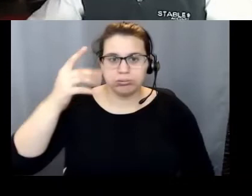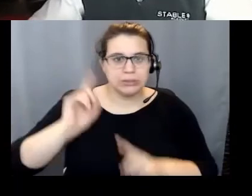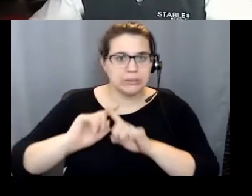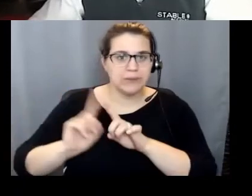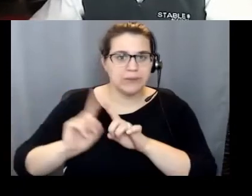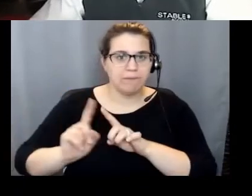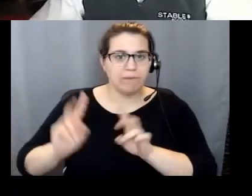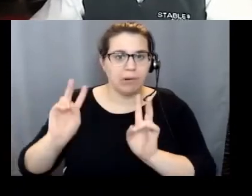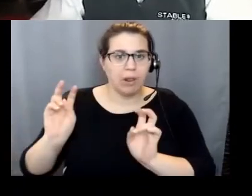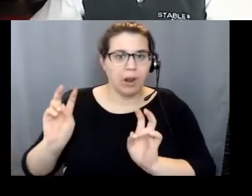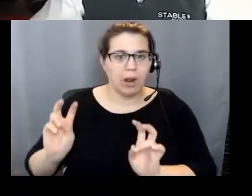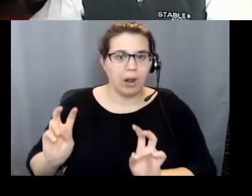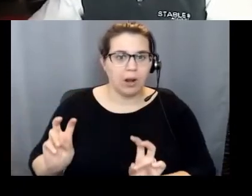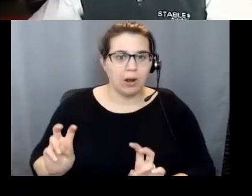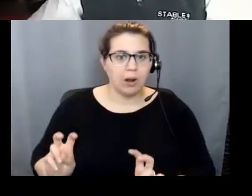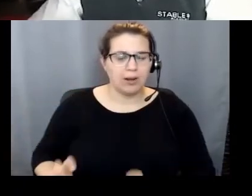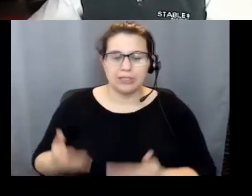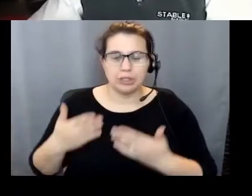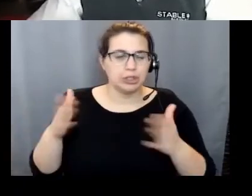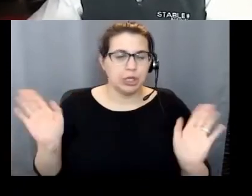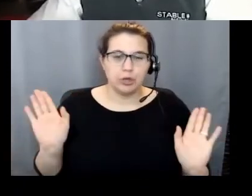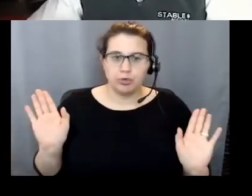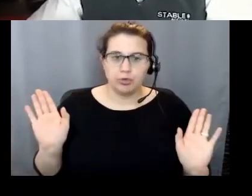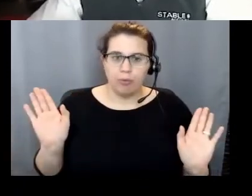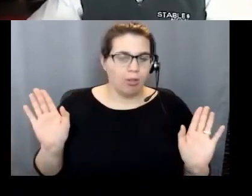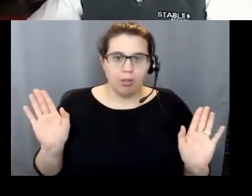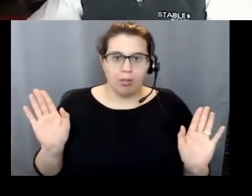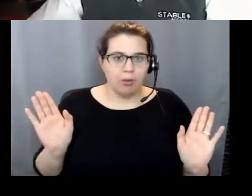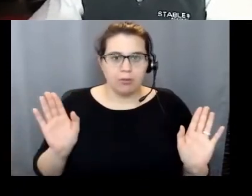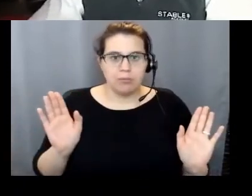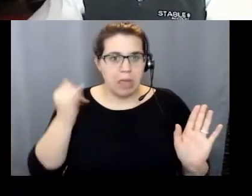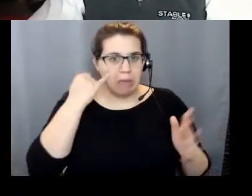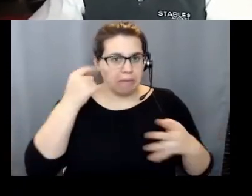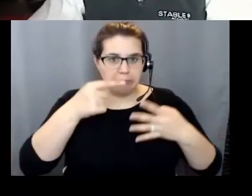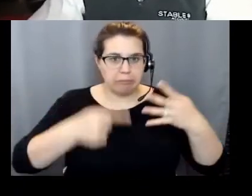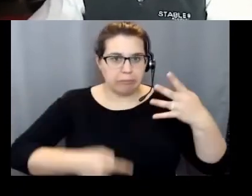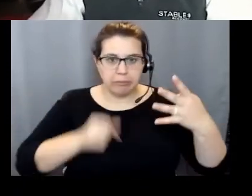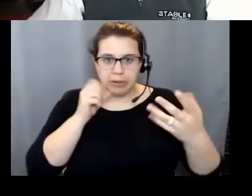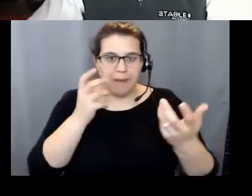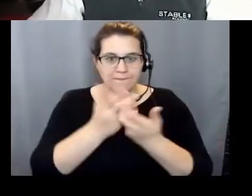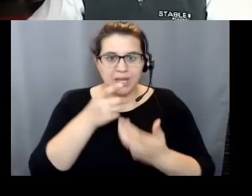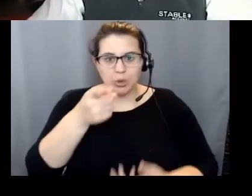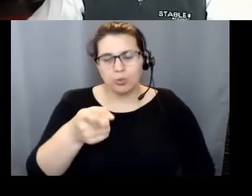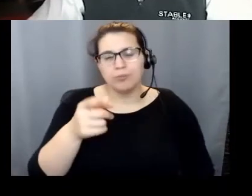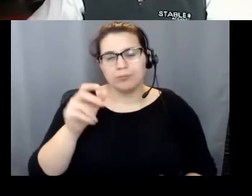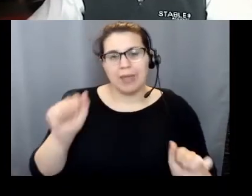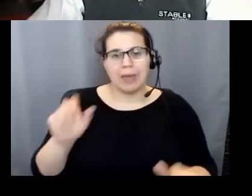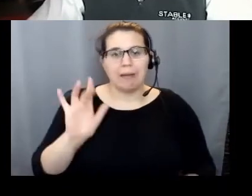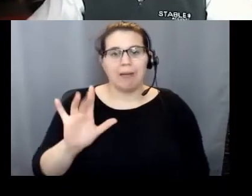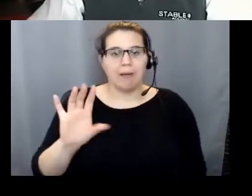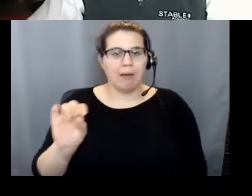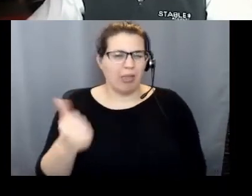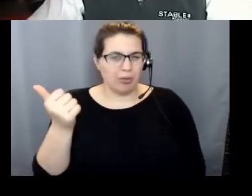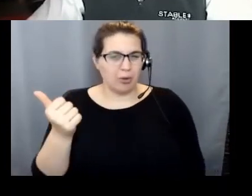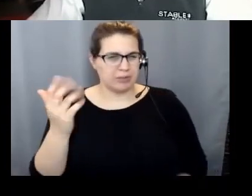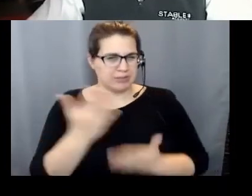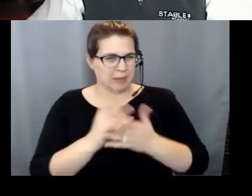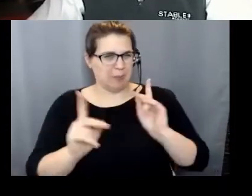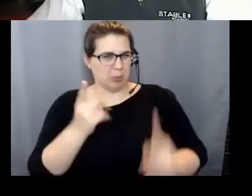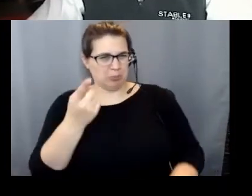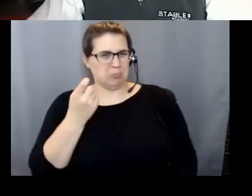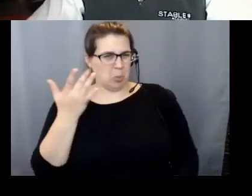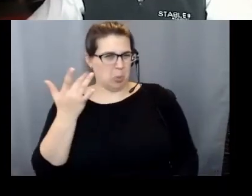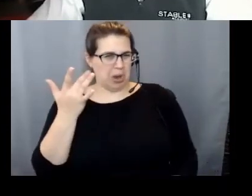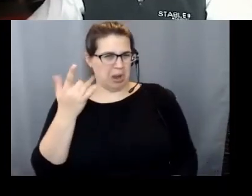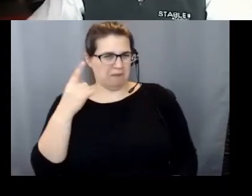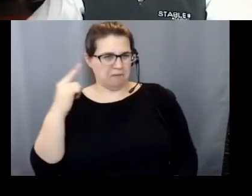categories, generalized categories. There's even an other on there if none of the categories fit. Some people wonder why is it that we ask this